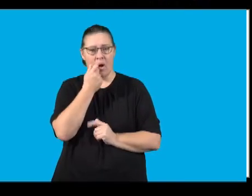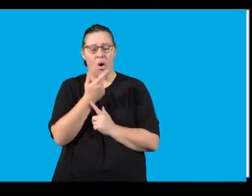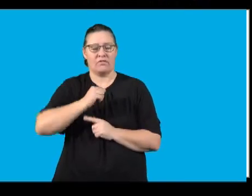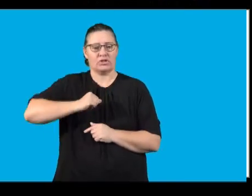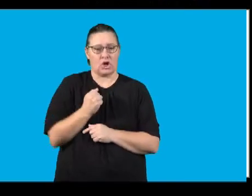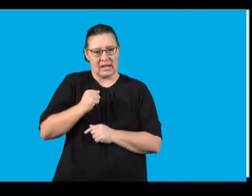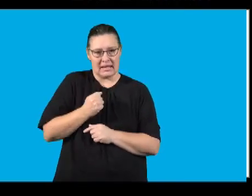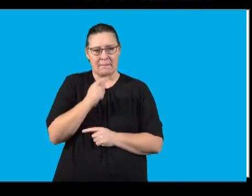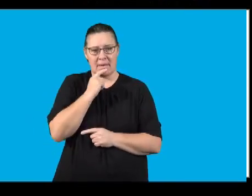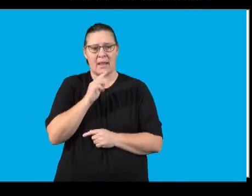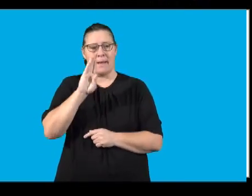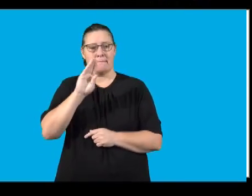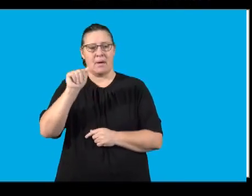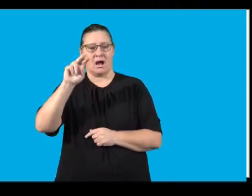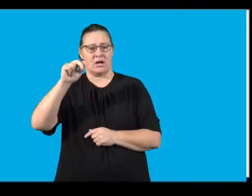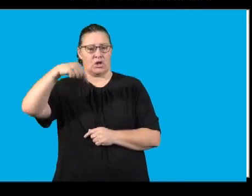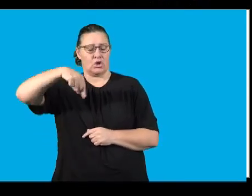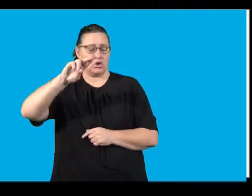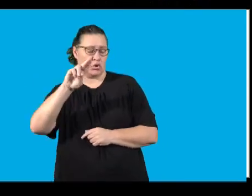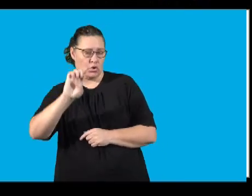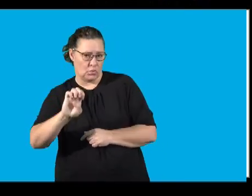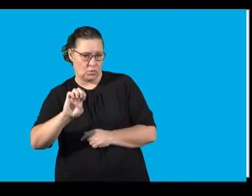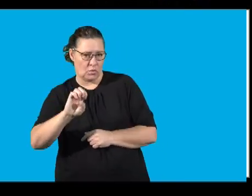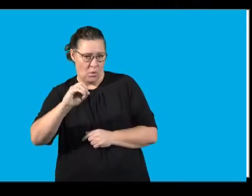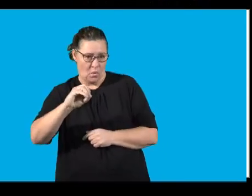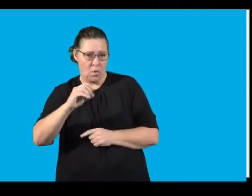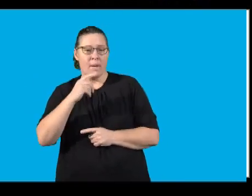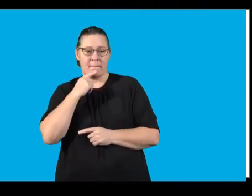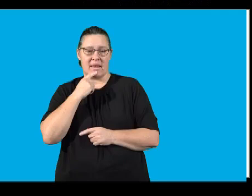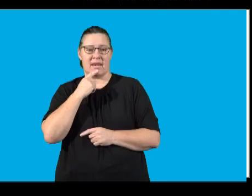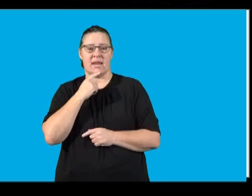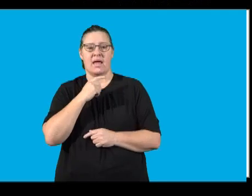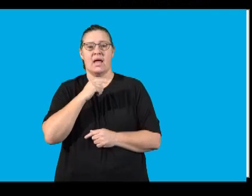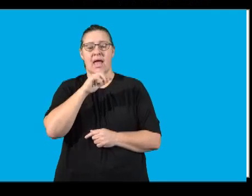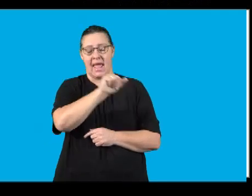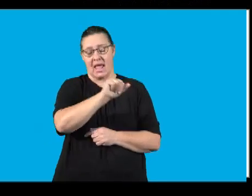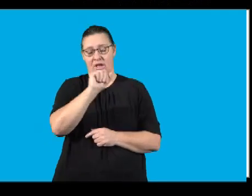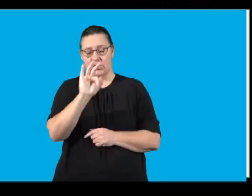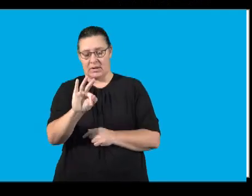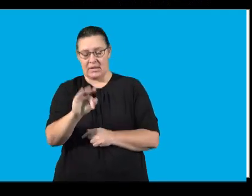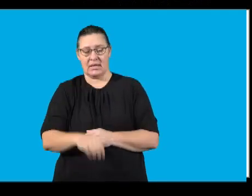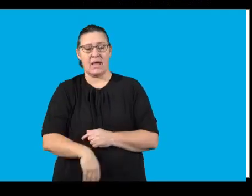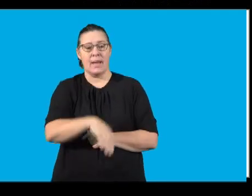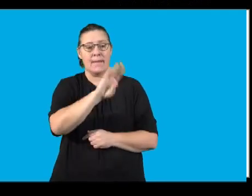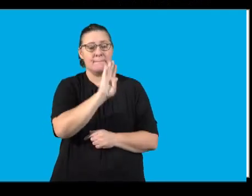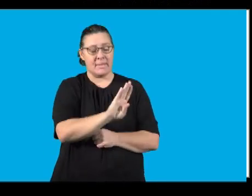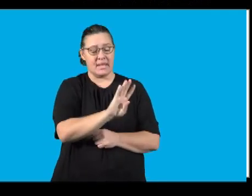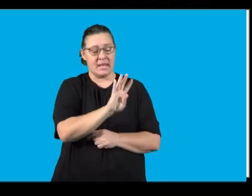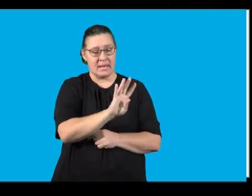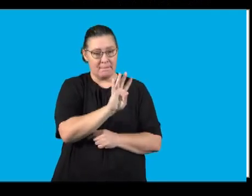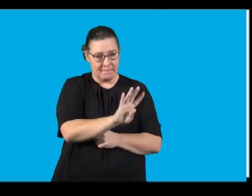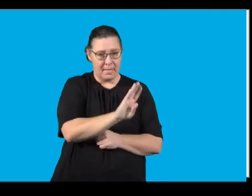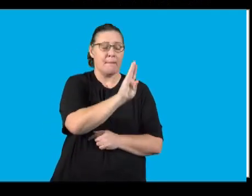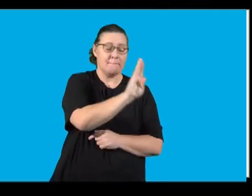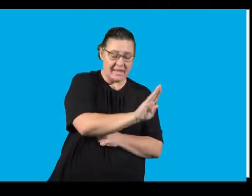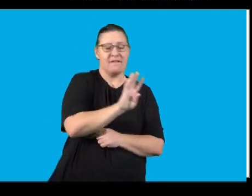Banquo, so it would be A3, all right? You see the connection there. In B, number 4, it is attendant